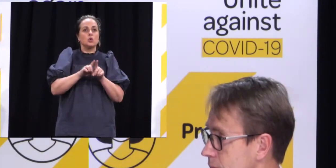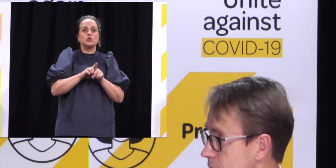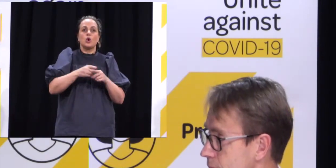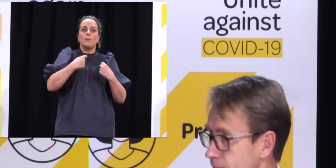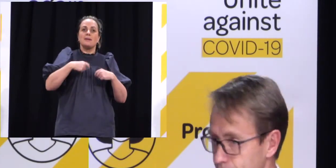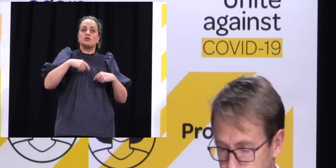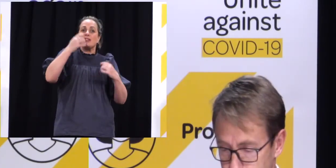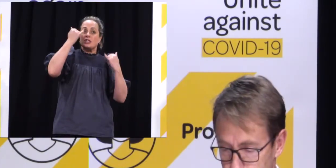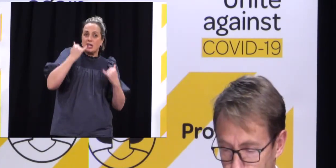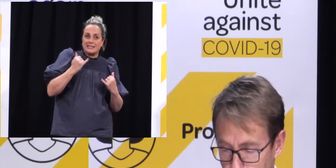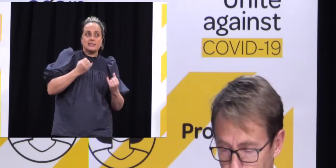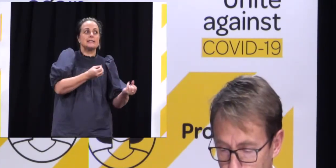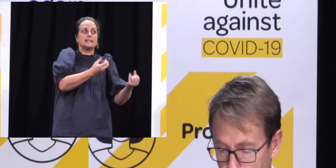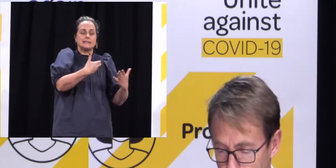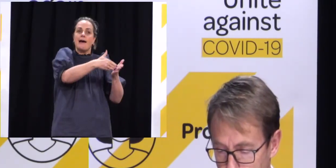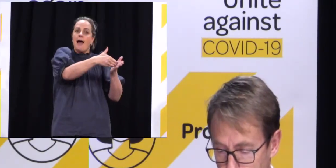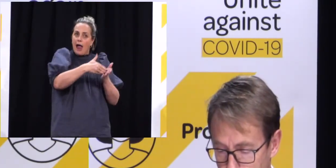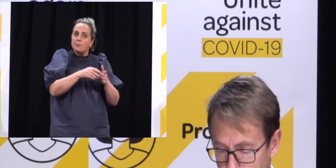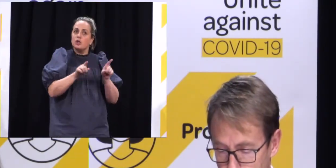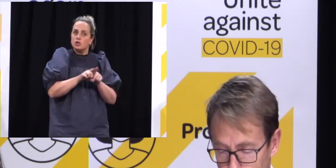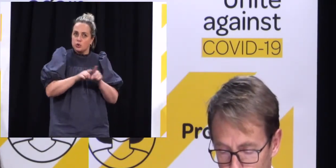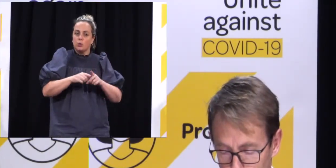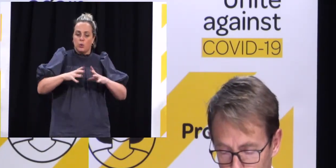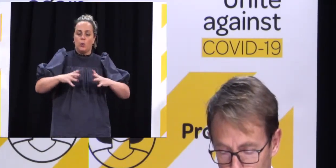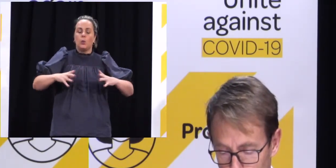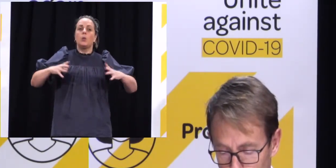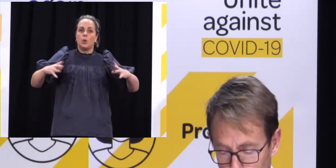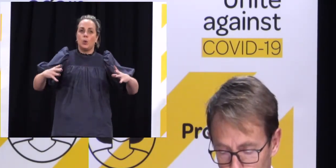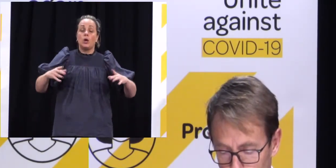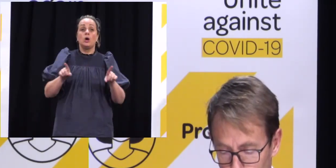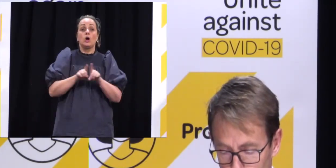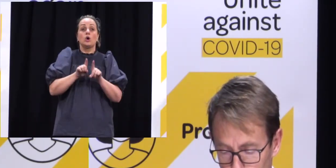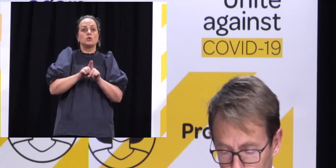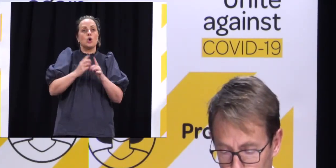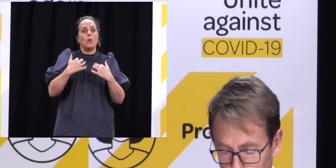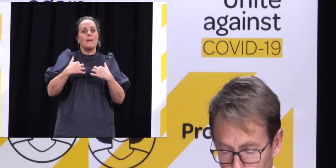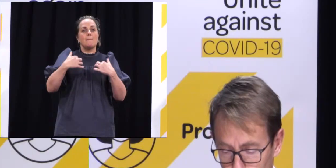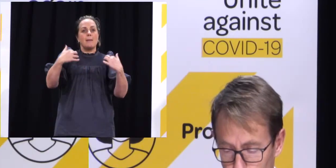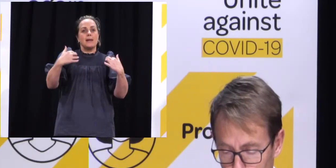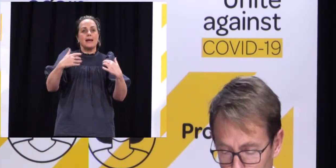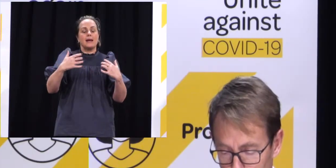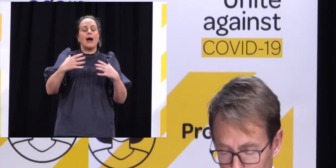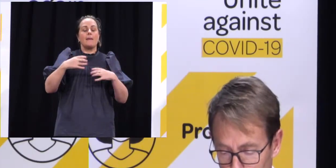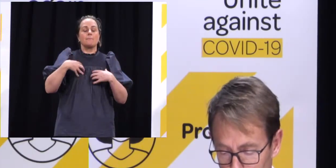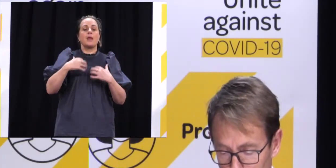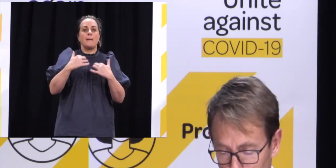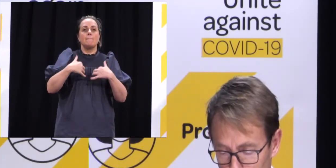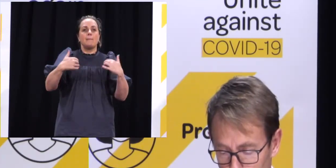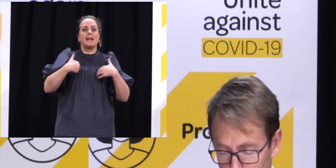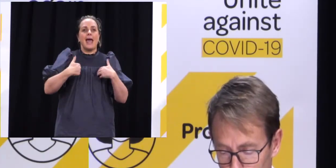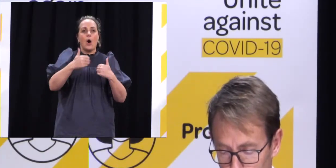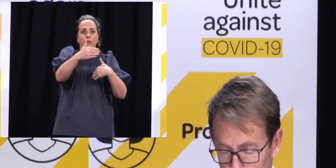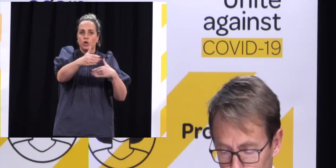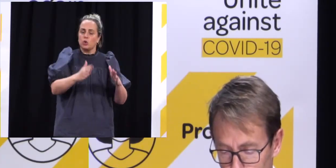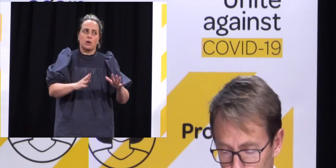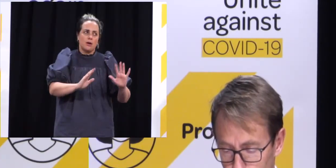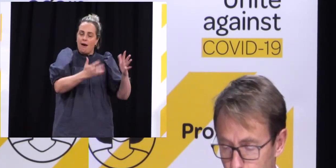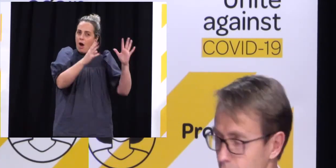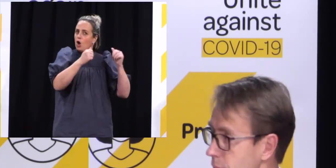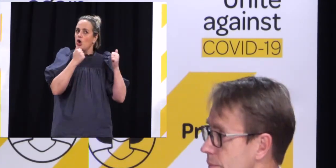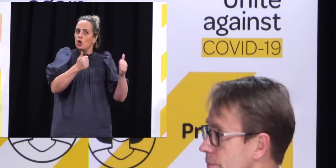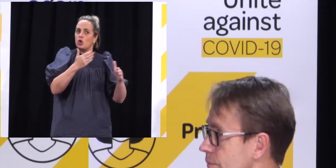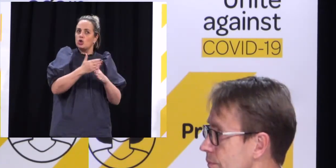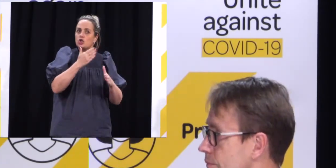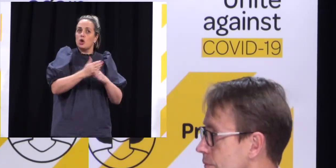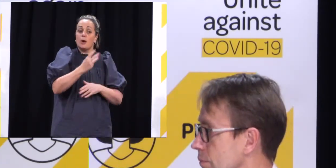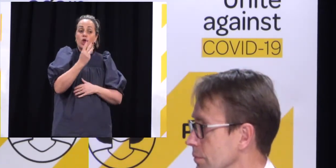Justice to bring in extra capacity. At the same time, our public health units are doing a sterling job in amongst those 13,000